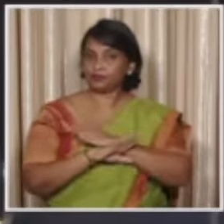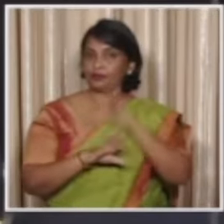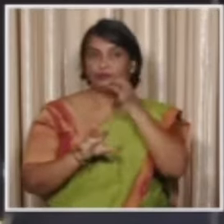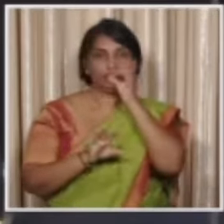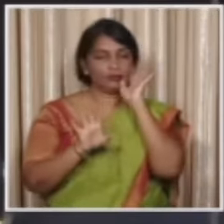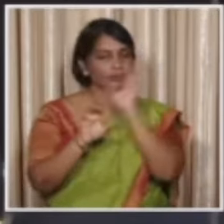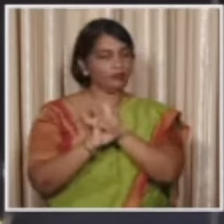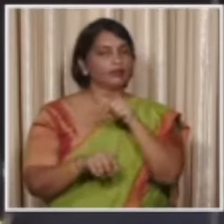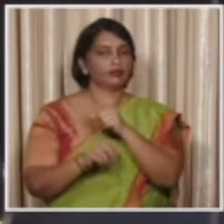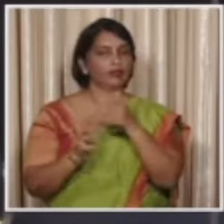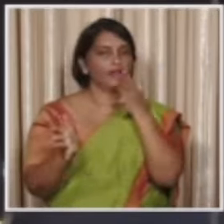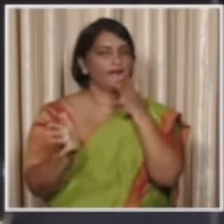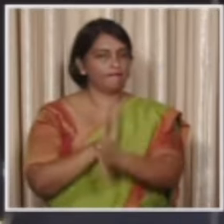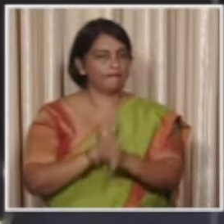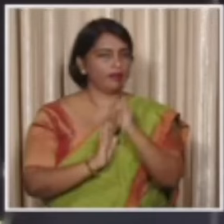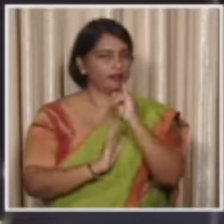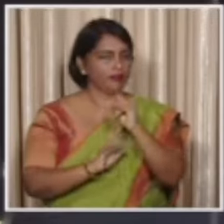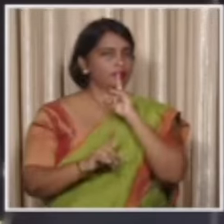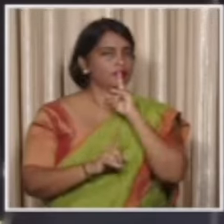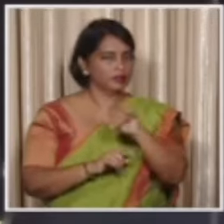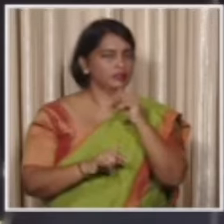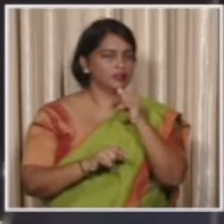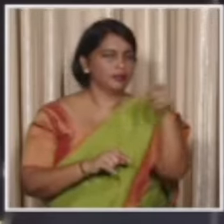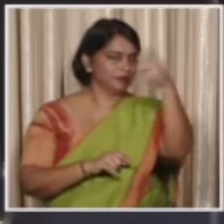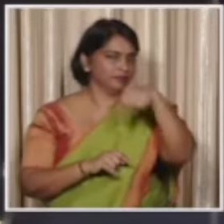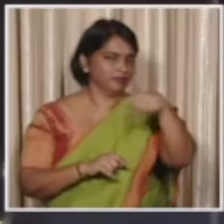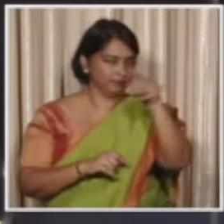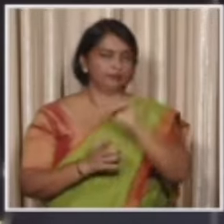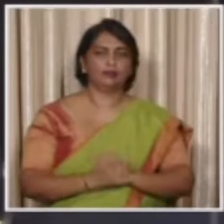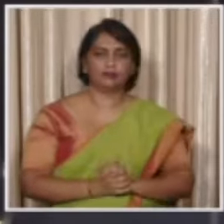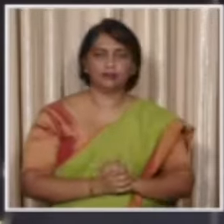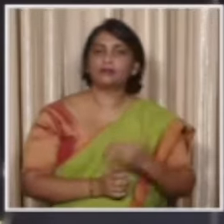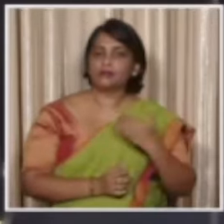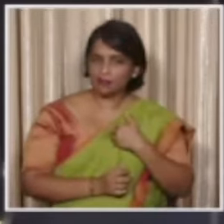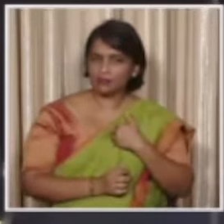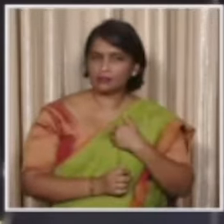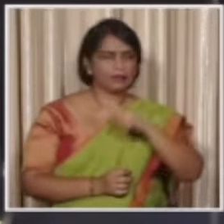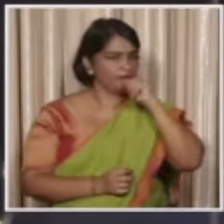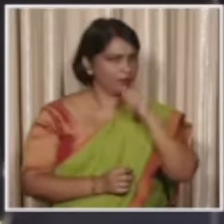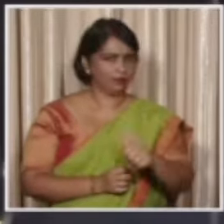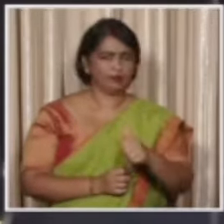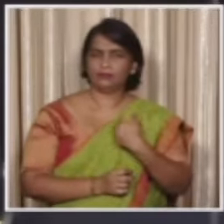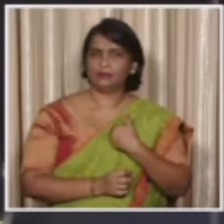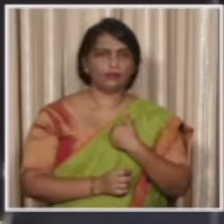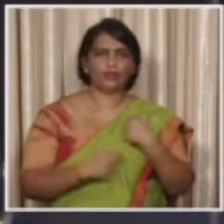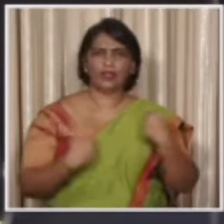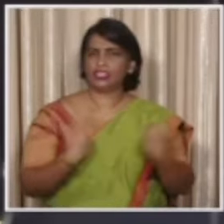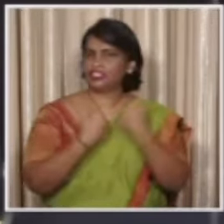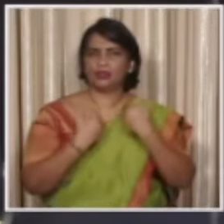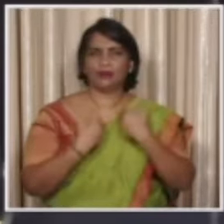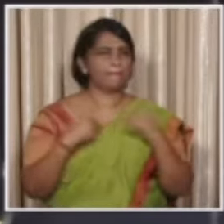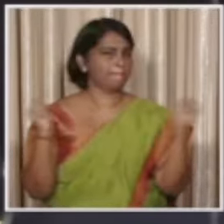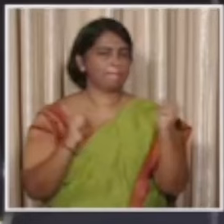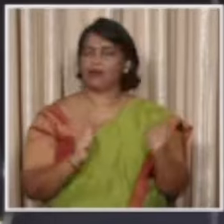enormity of the challenge. Please note that I am not afraid of any challenge. Not afraid of any challenge. Also, I